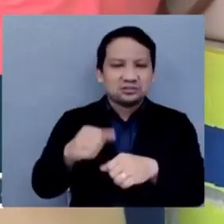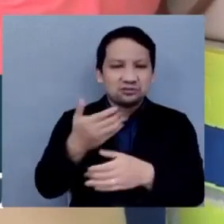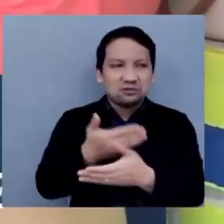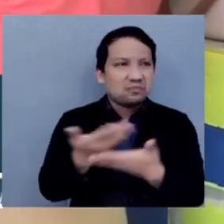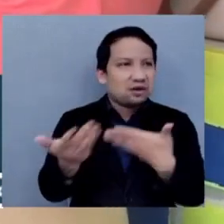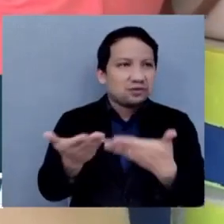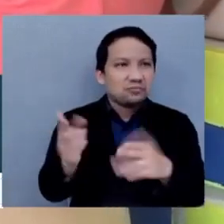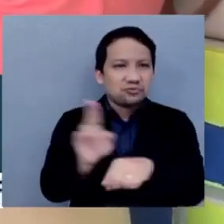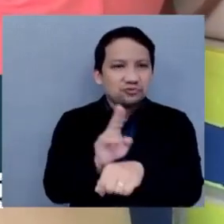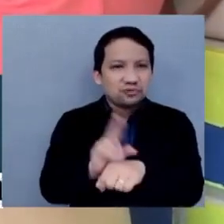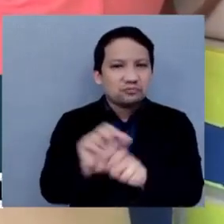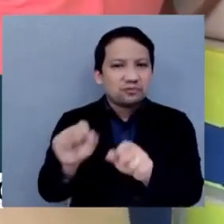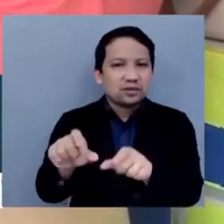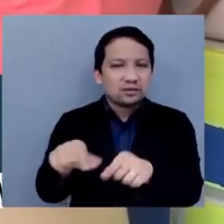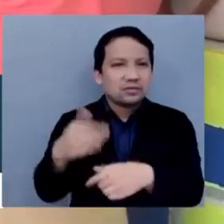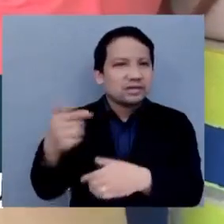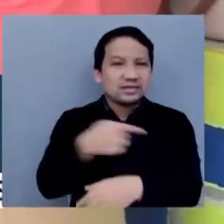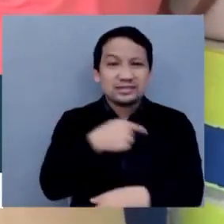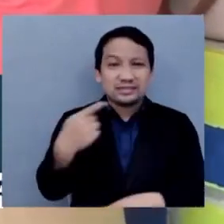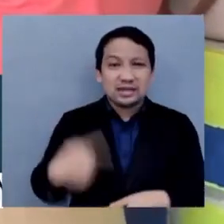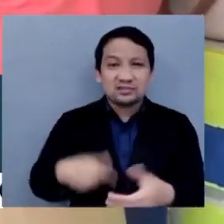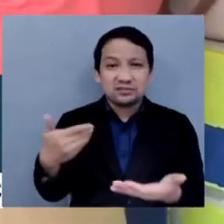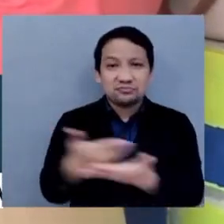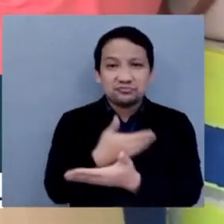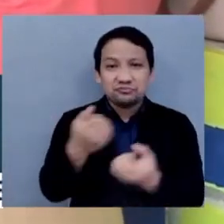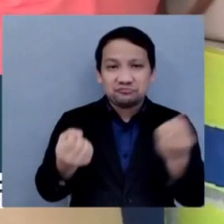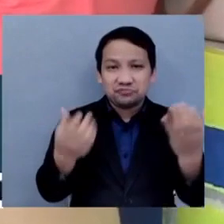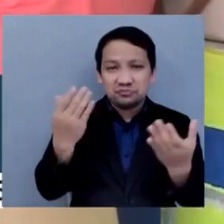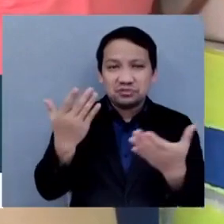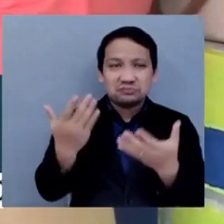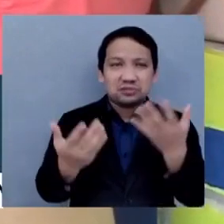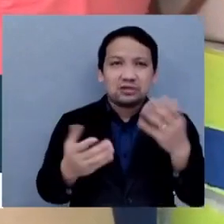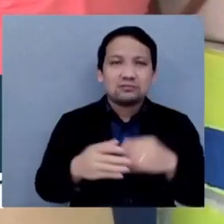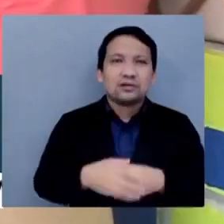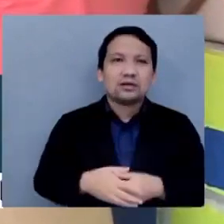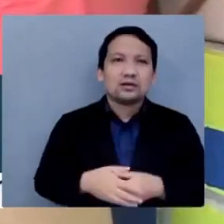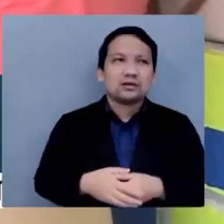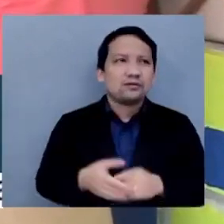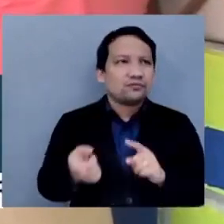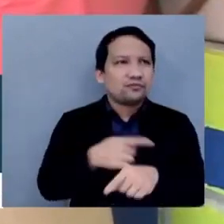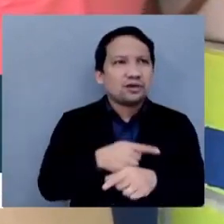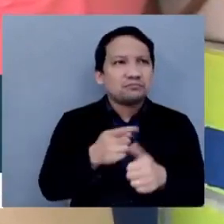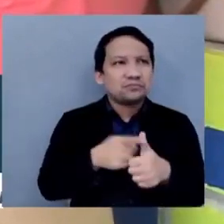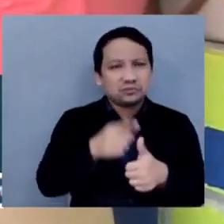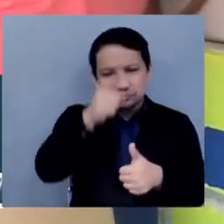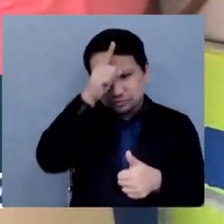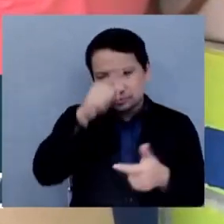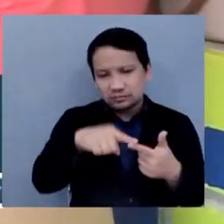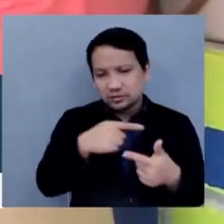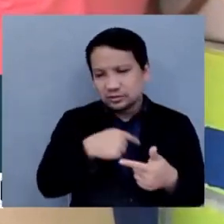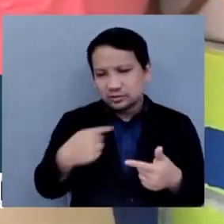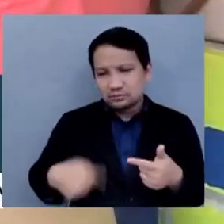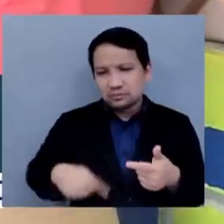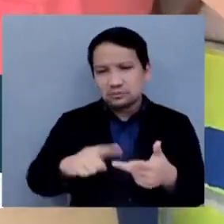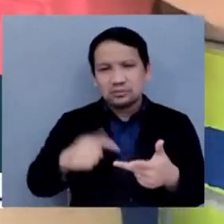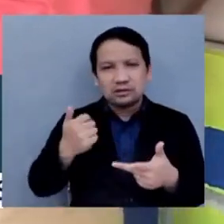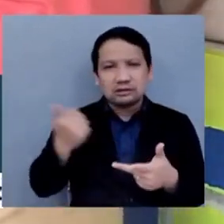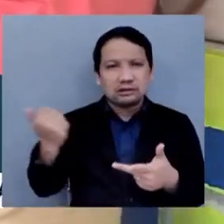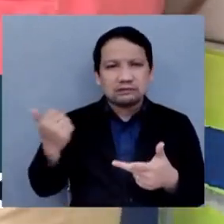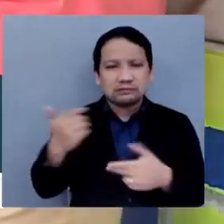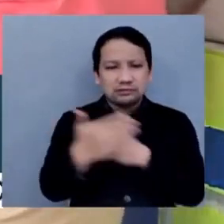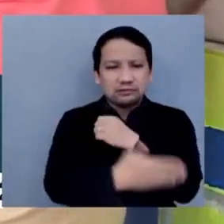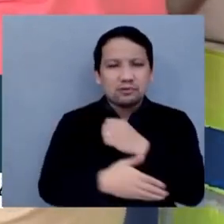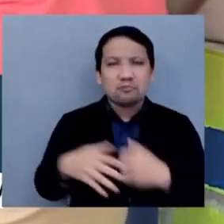the components, as we earlier said, it comes from Germany, China, and other countries. So they still have to wait for it,